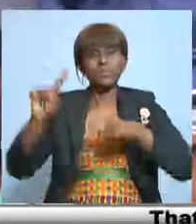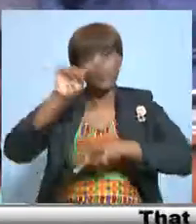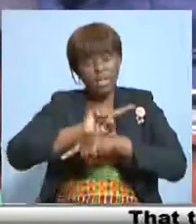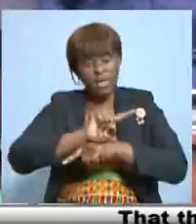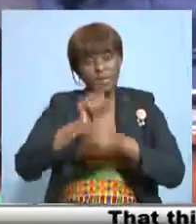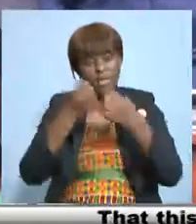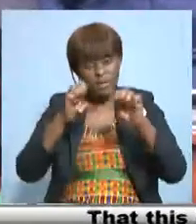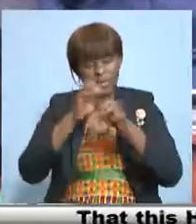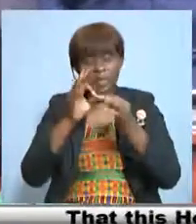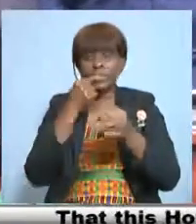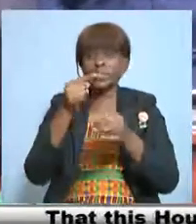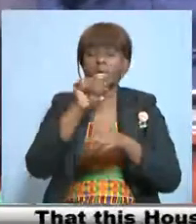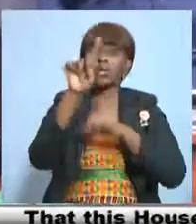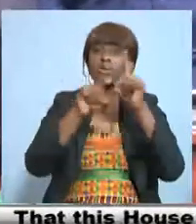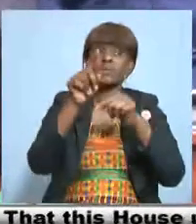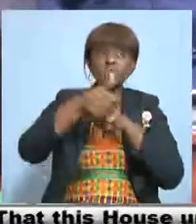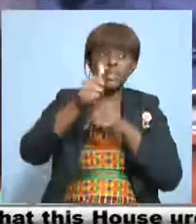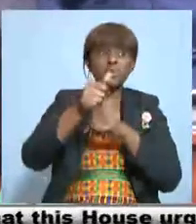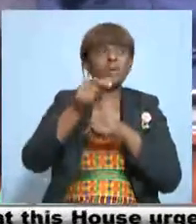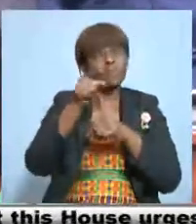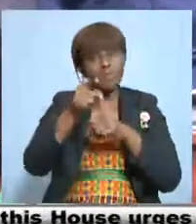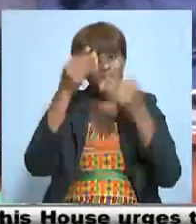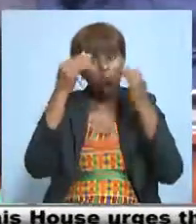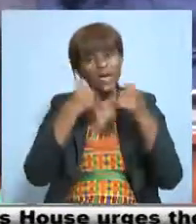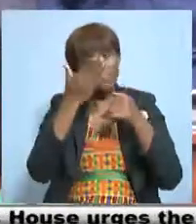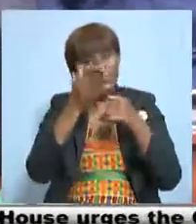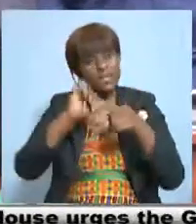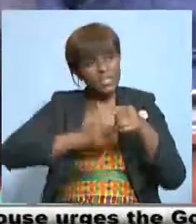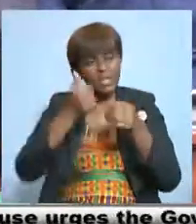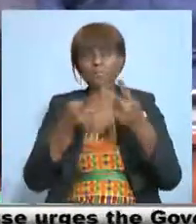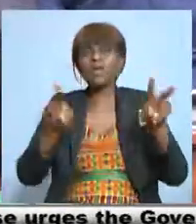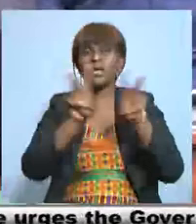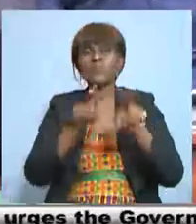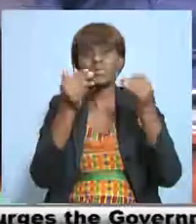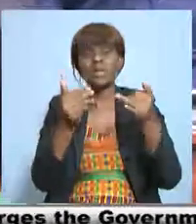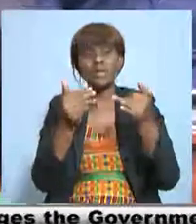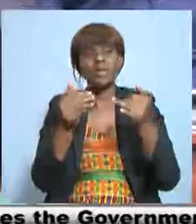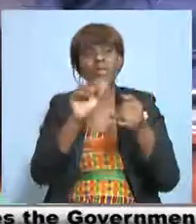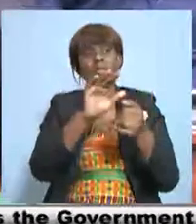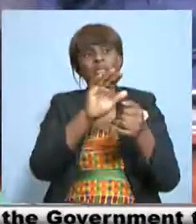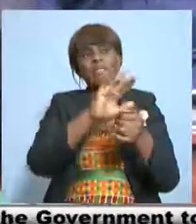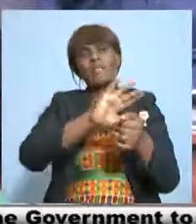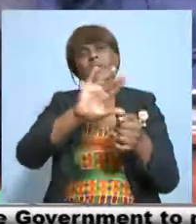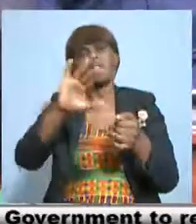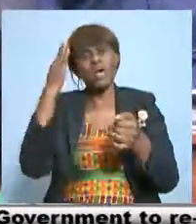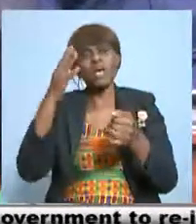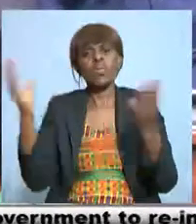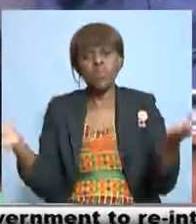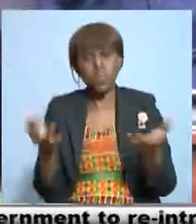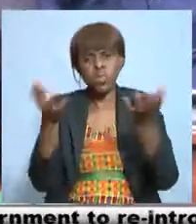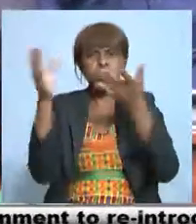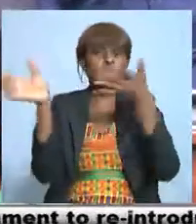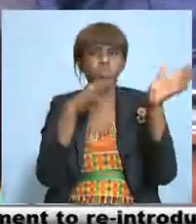Today, even if they say question, they are aware that our values have gone by with the wind, Madam